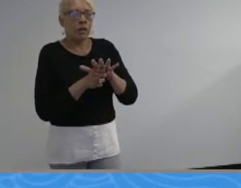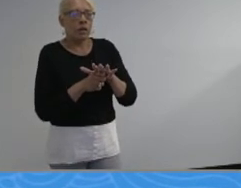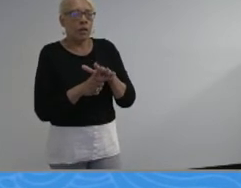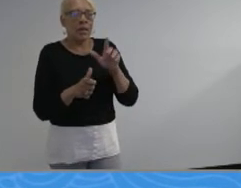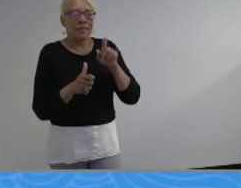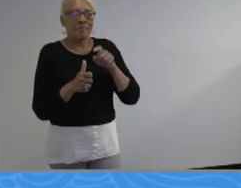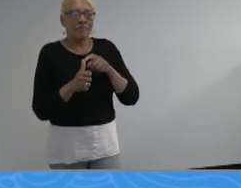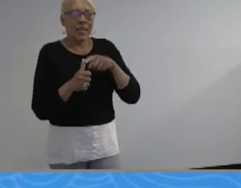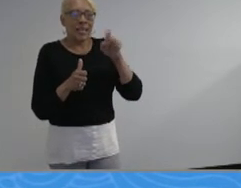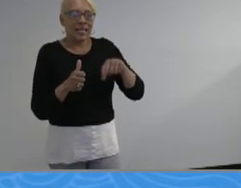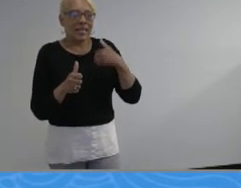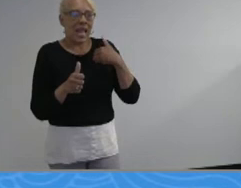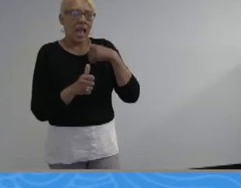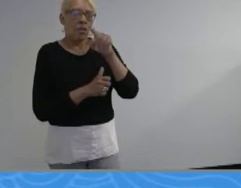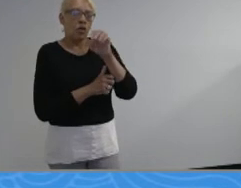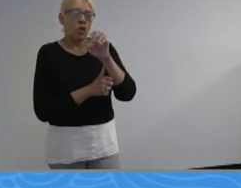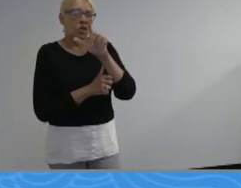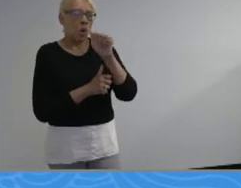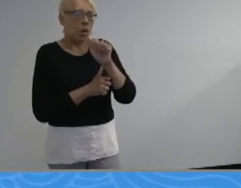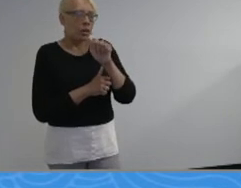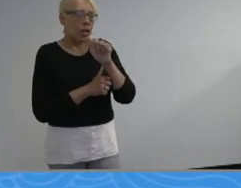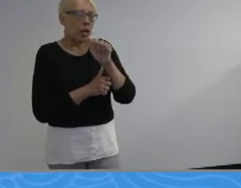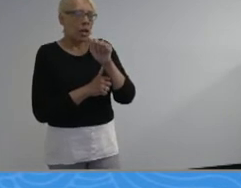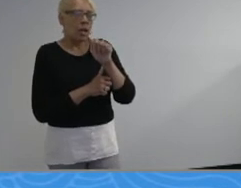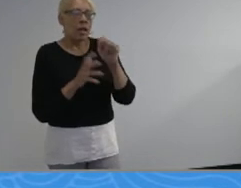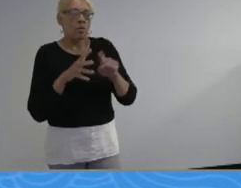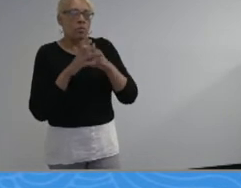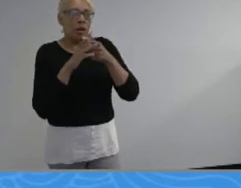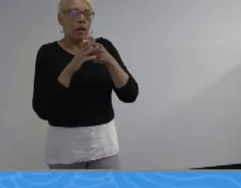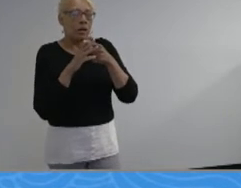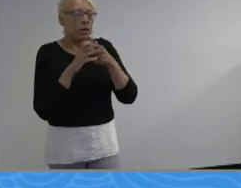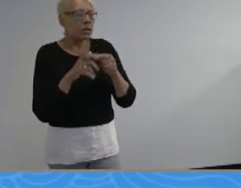need to have a TOLA pilot program.